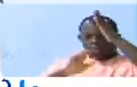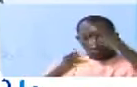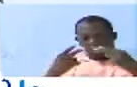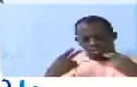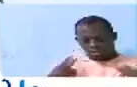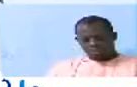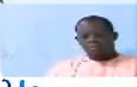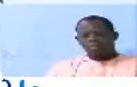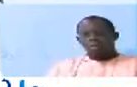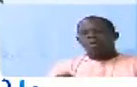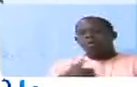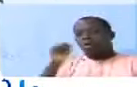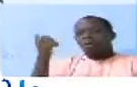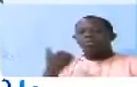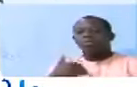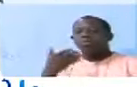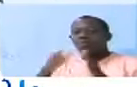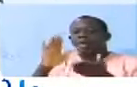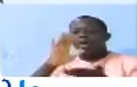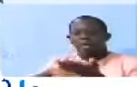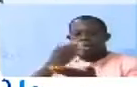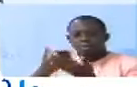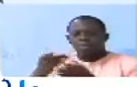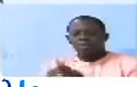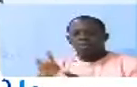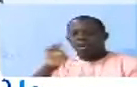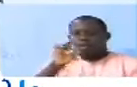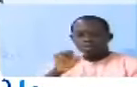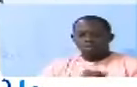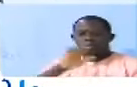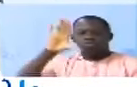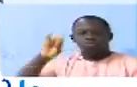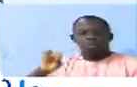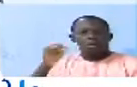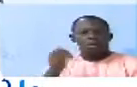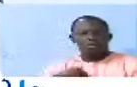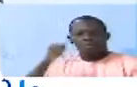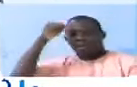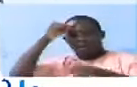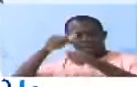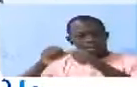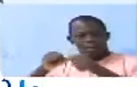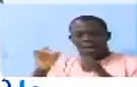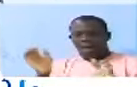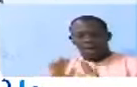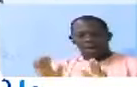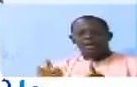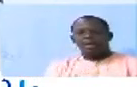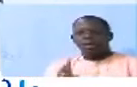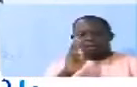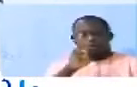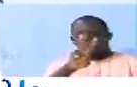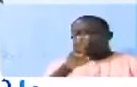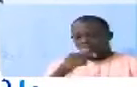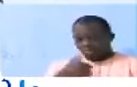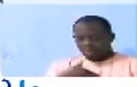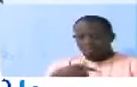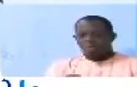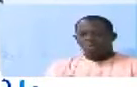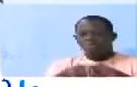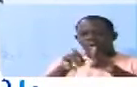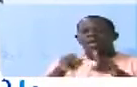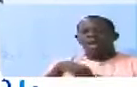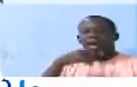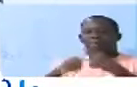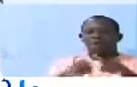it will be different. What he did, people will not remember that. They will just look at me with eyes.